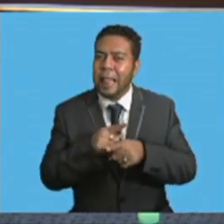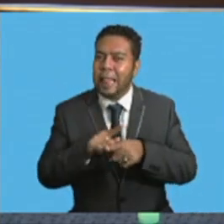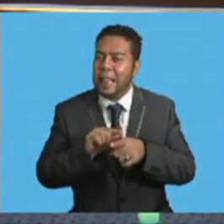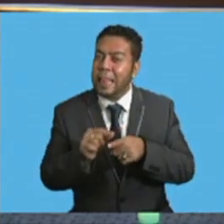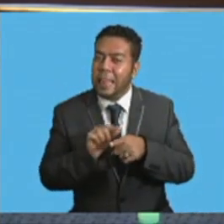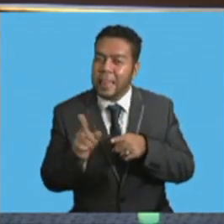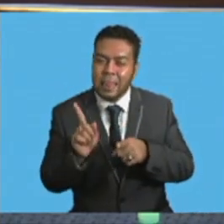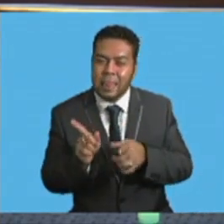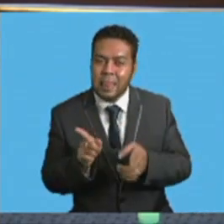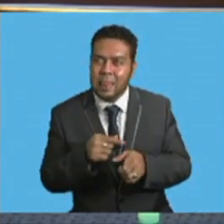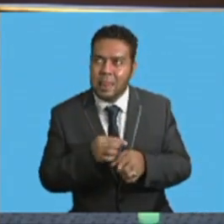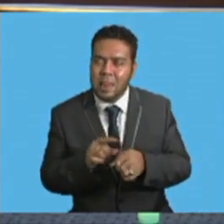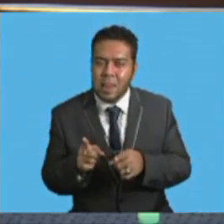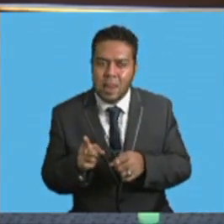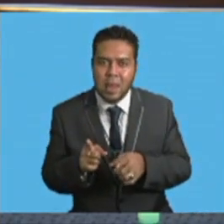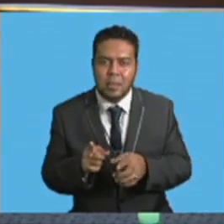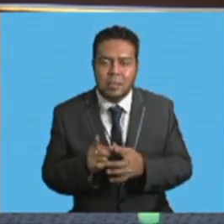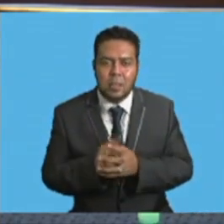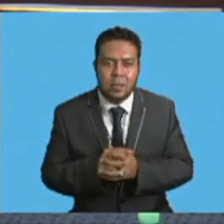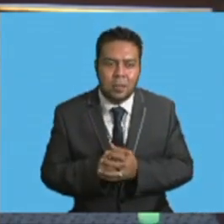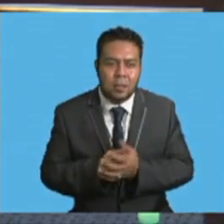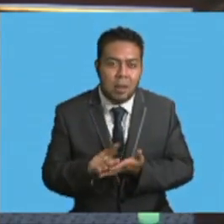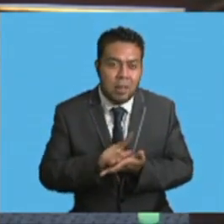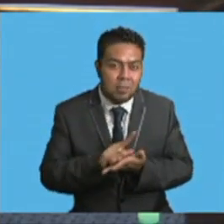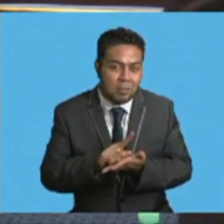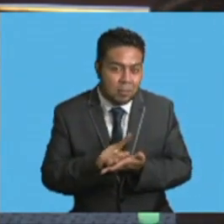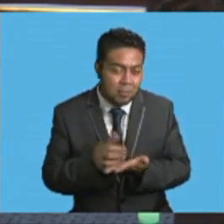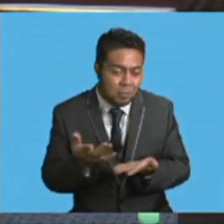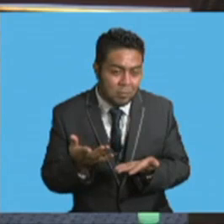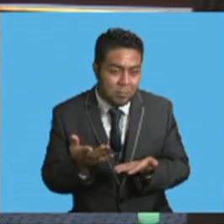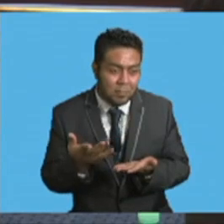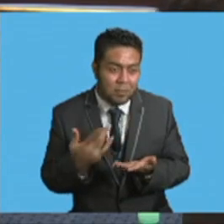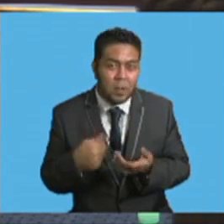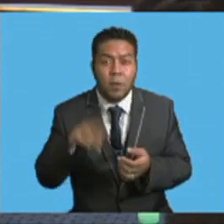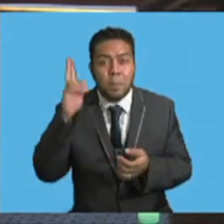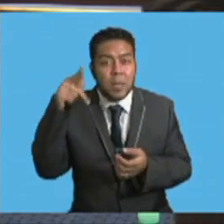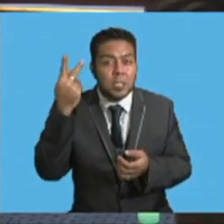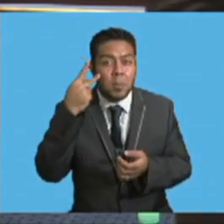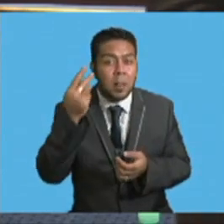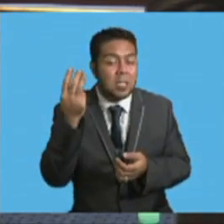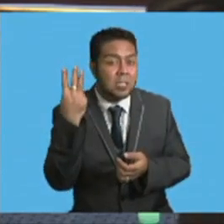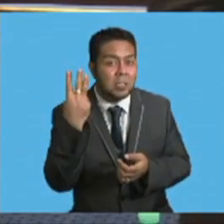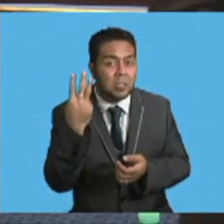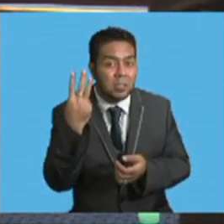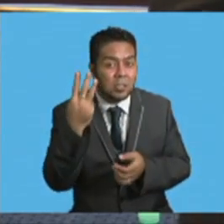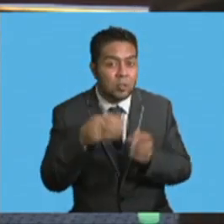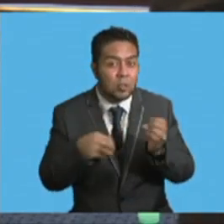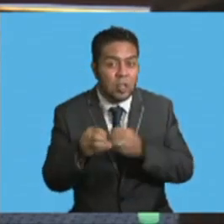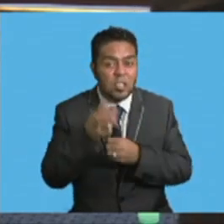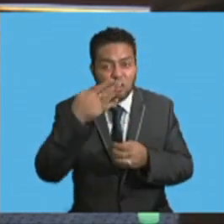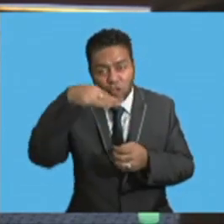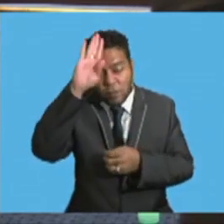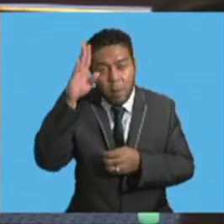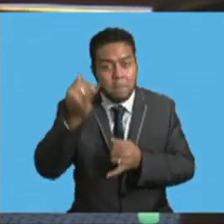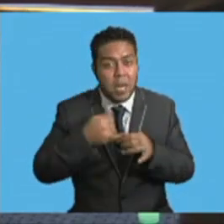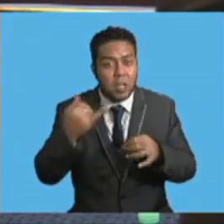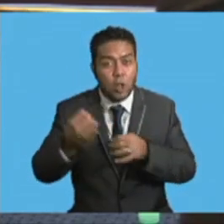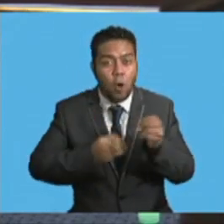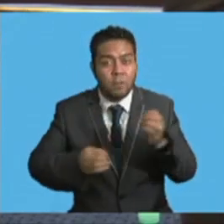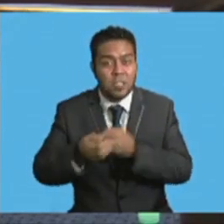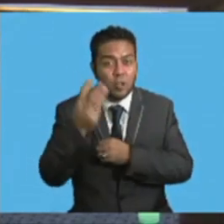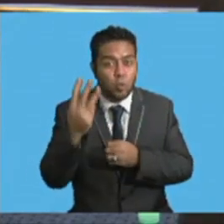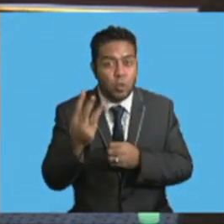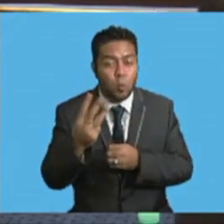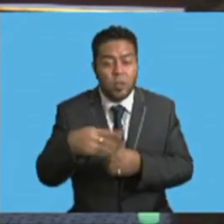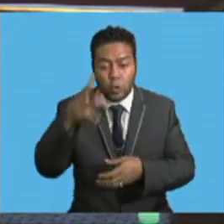medical officers 19, senior medical officers 7, principal medical officers 3, chief medical officers 3, with a total